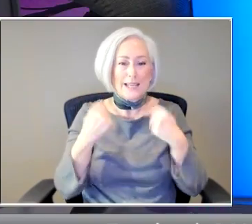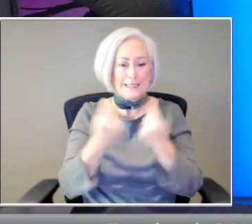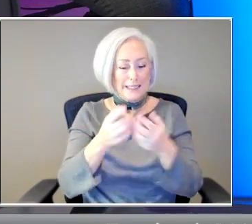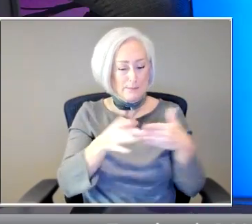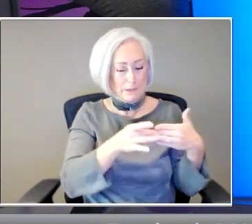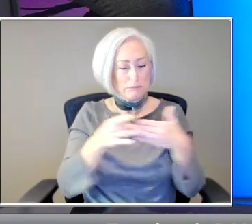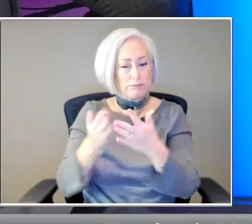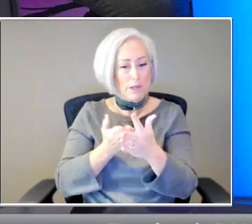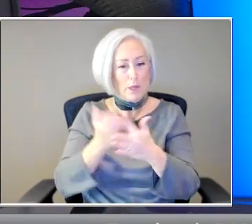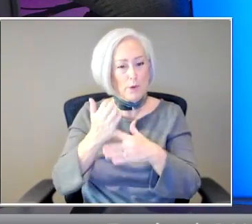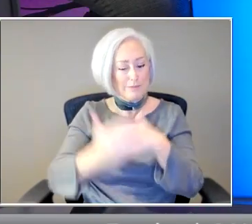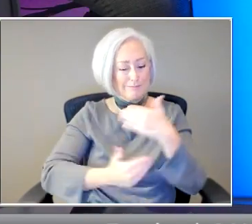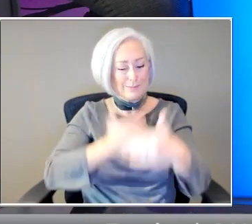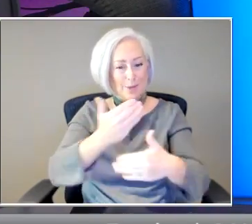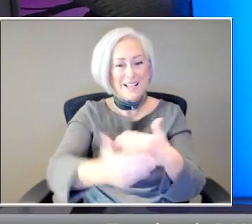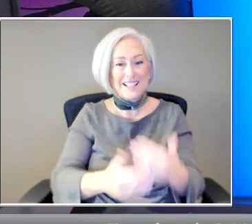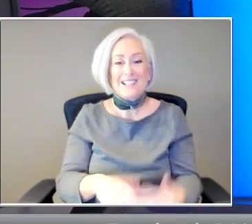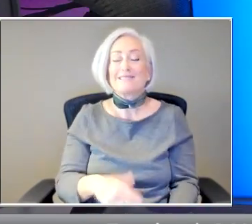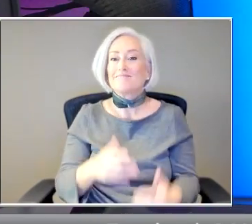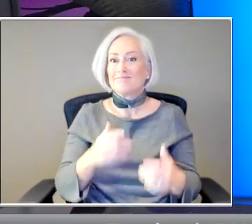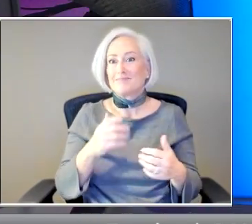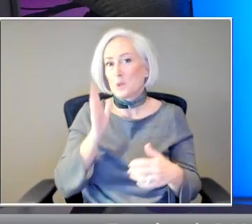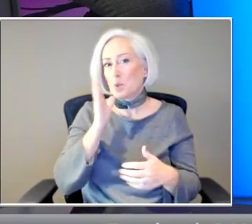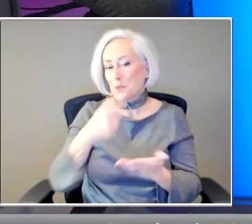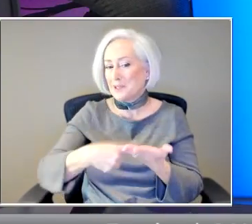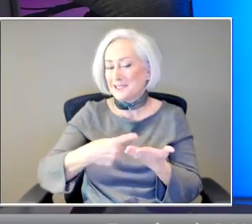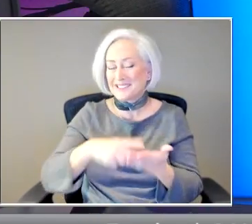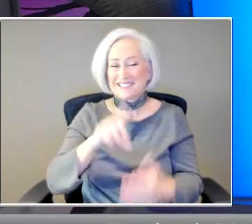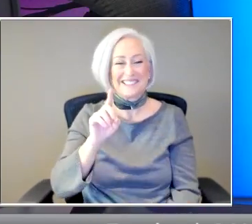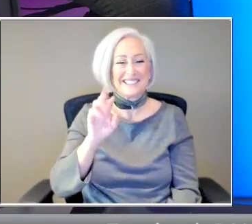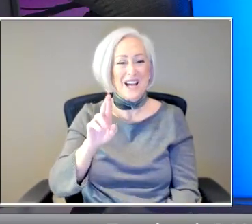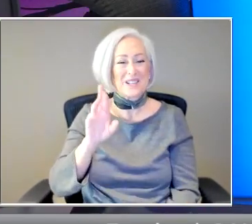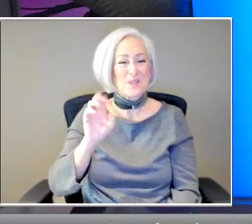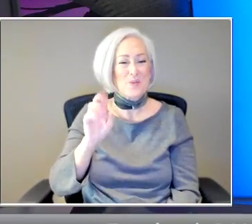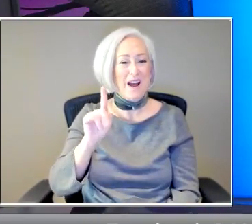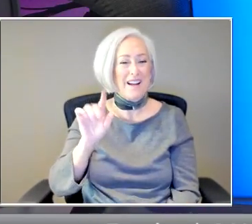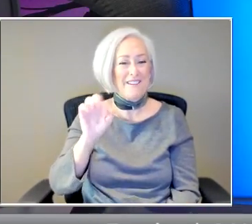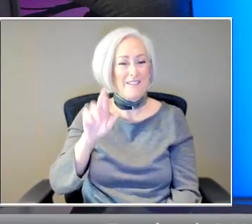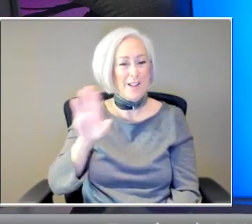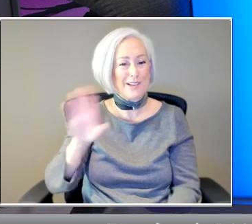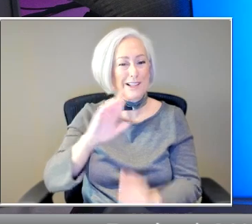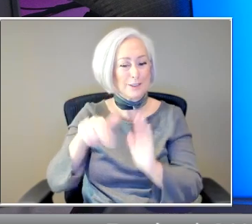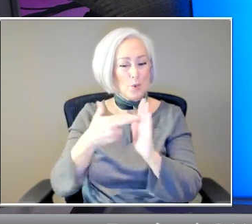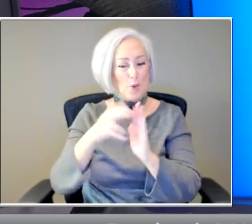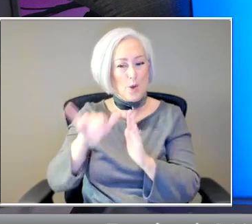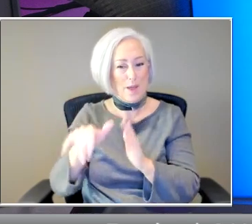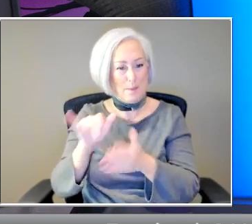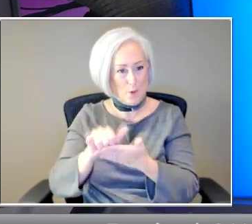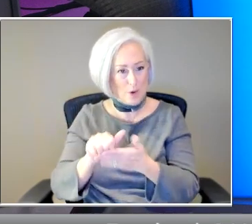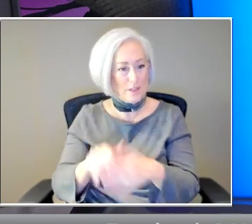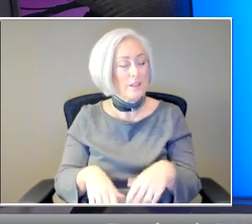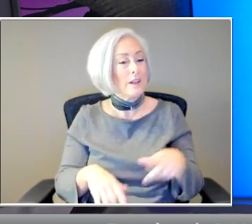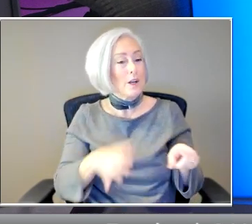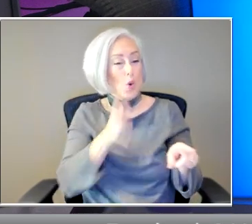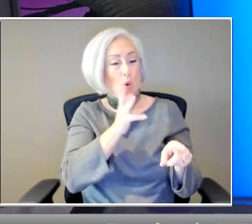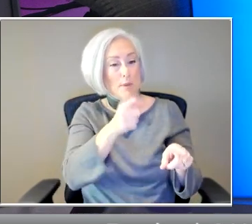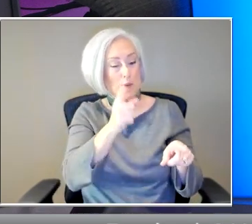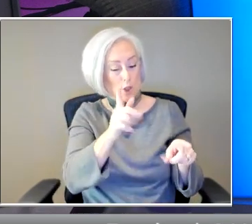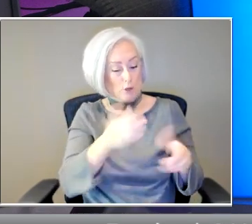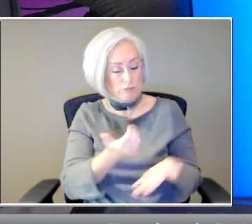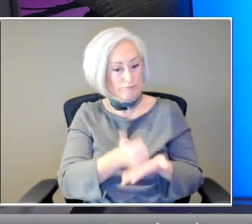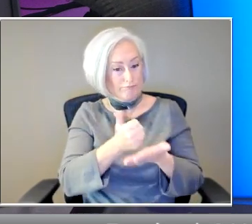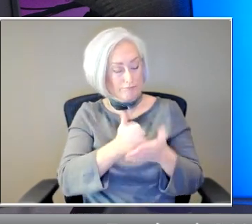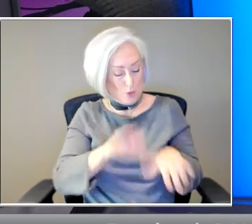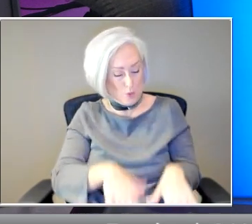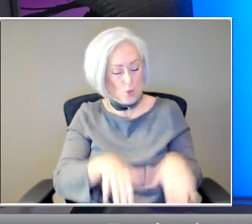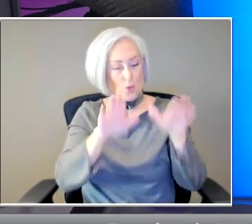we're going to get to Dr. Rockefeller's role in that from Children's Mercy. Now, Grandma, you helped raise Allie. You are her